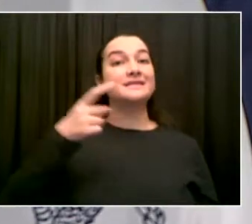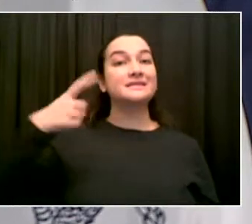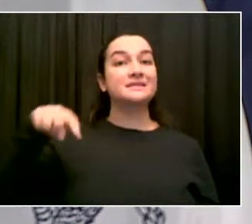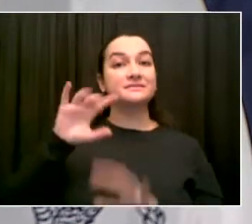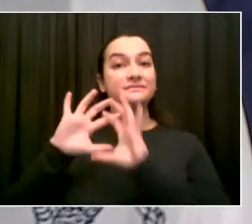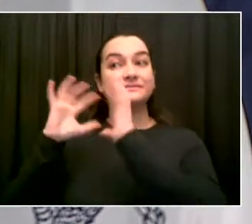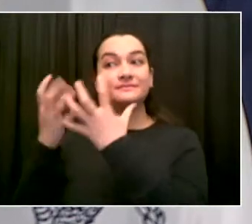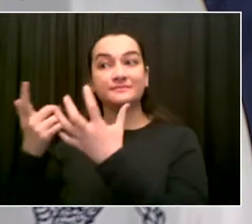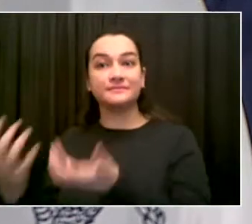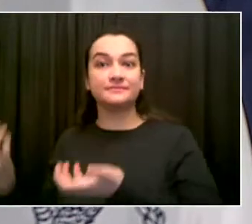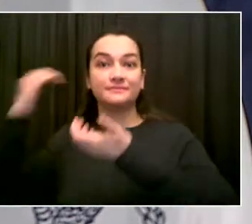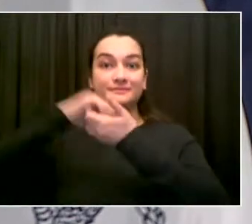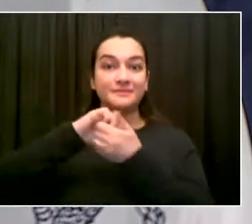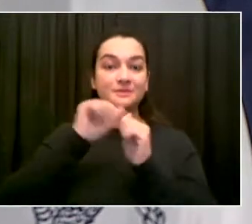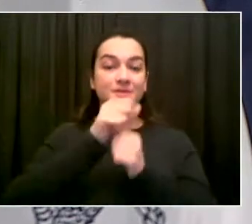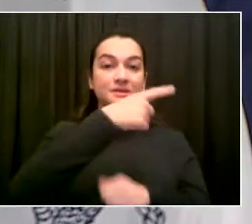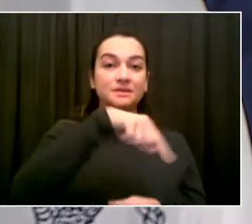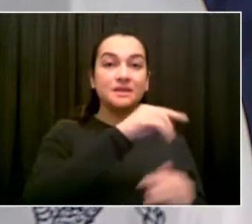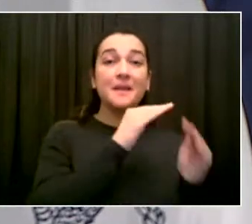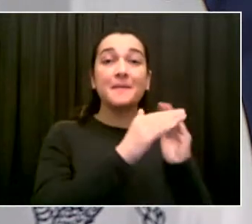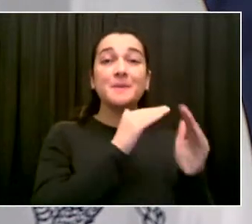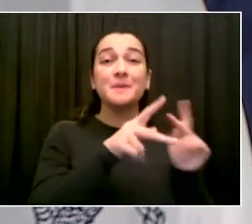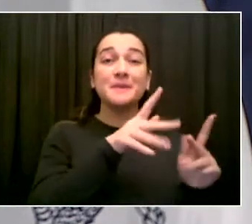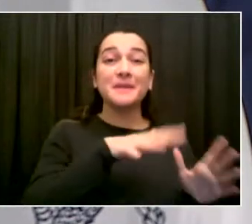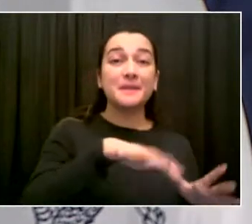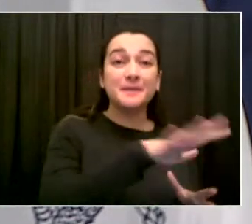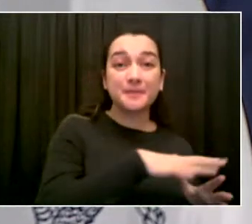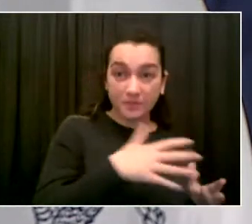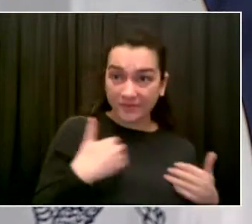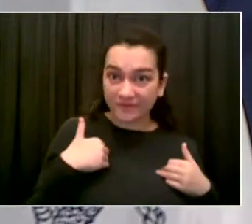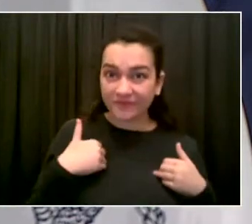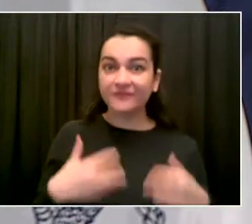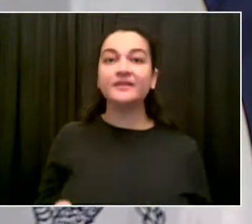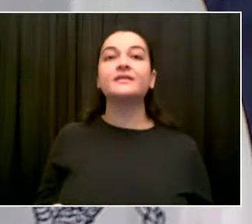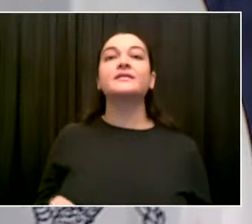system, and we will turn it around. Go ahead, Michael.